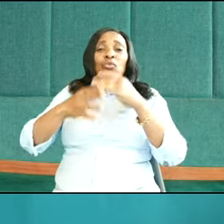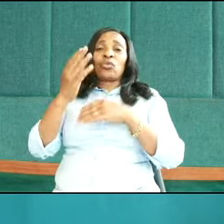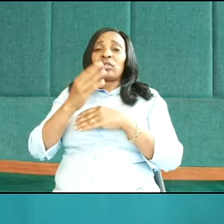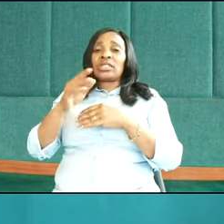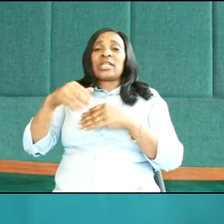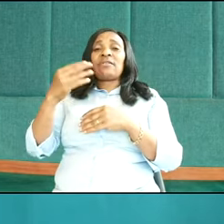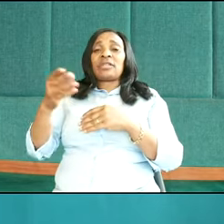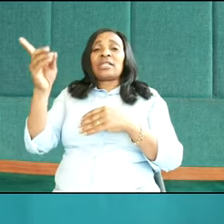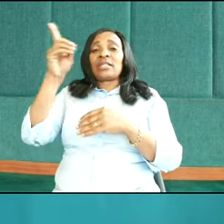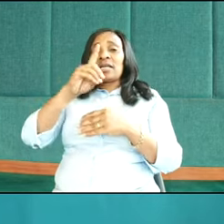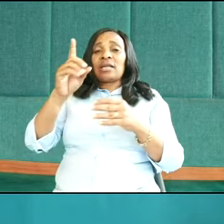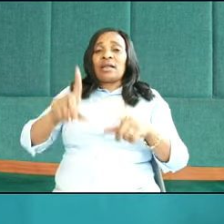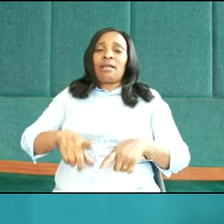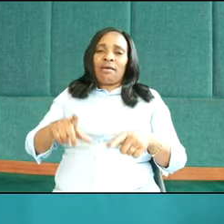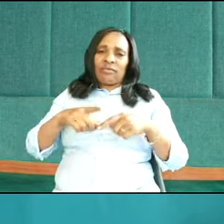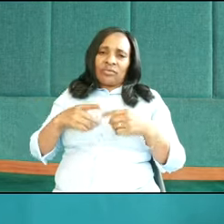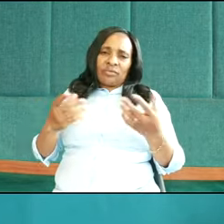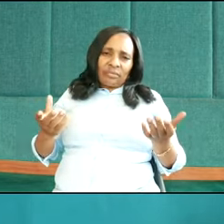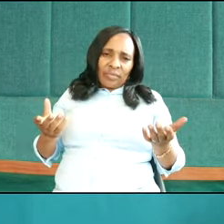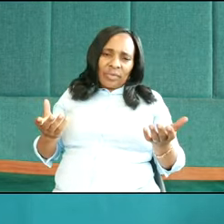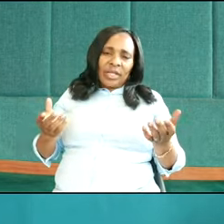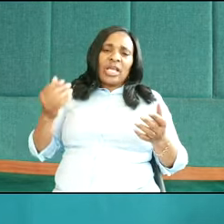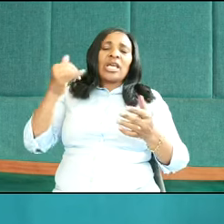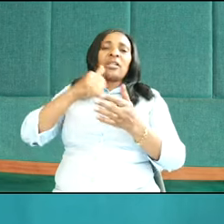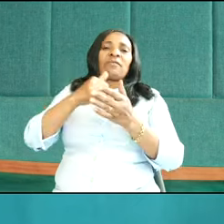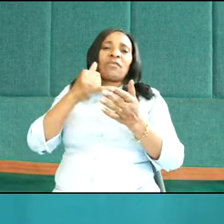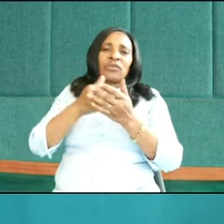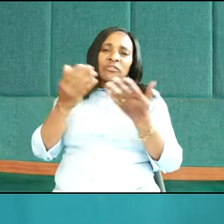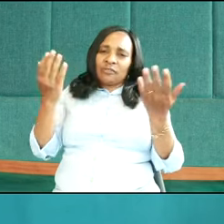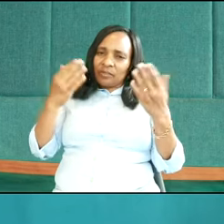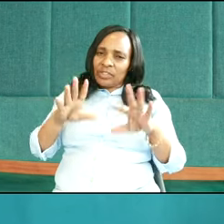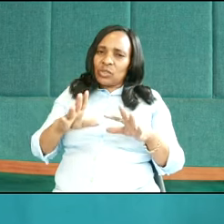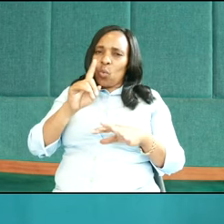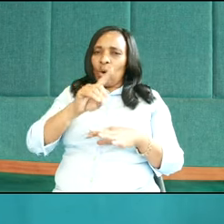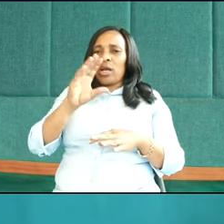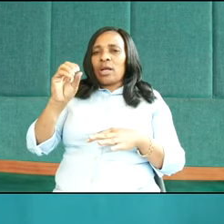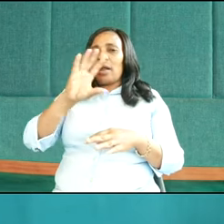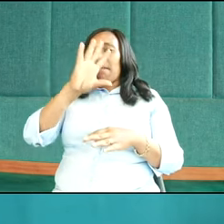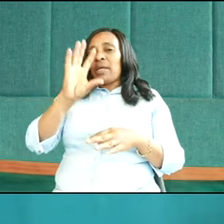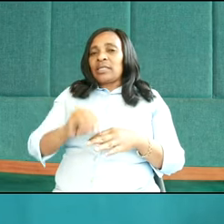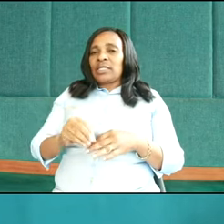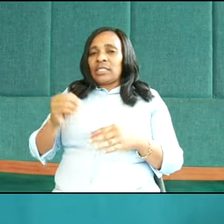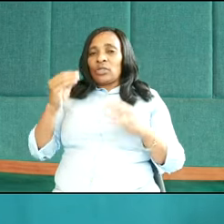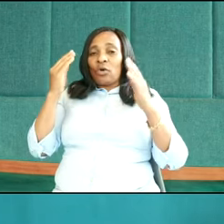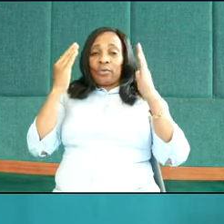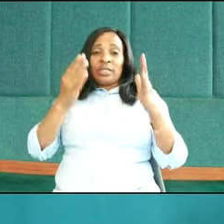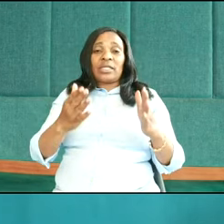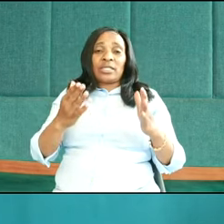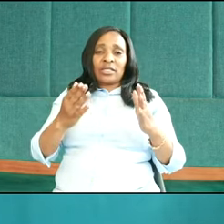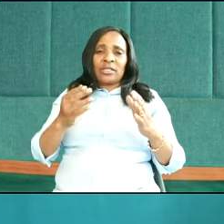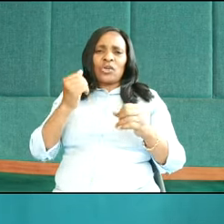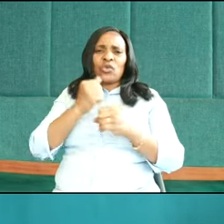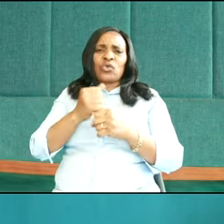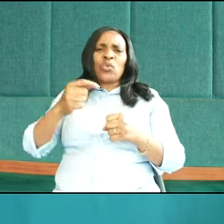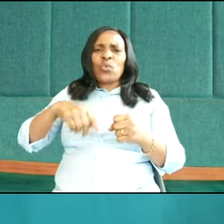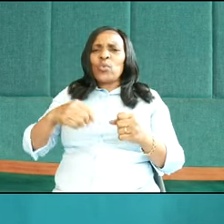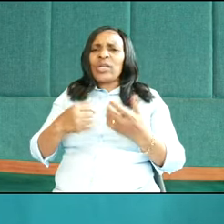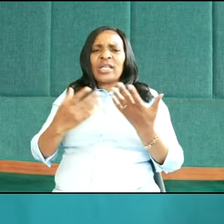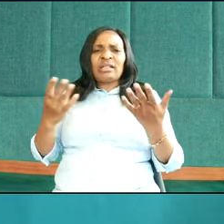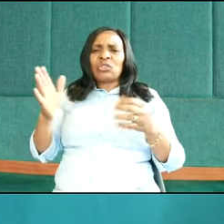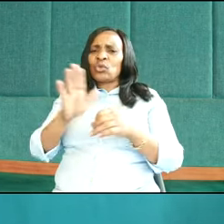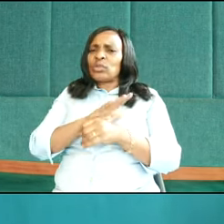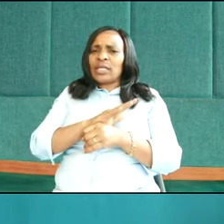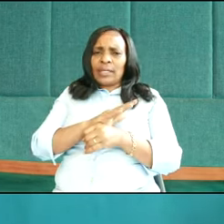our daily lives, you know? Are we involved? Are we 100% committed, you know? Would we